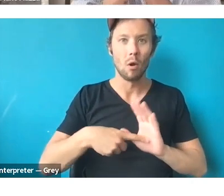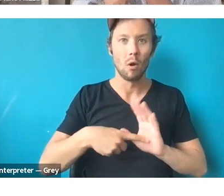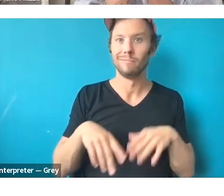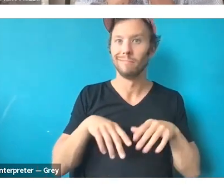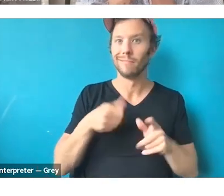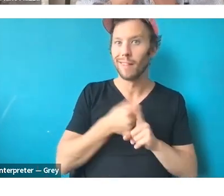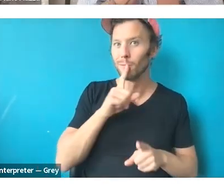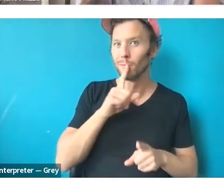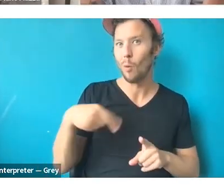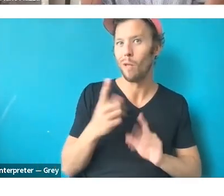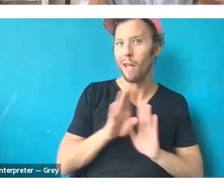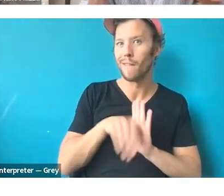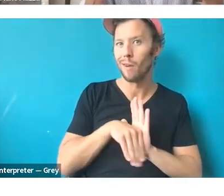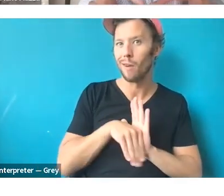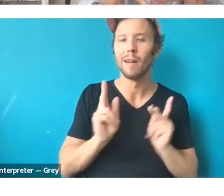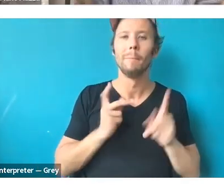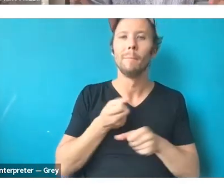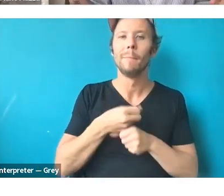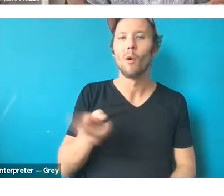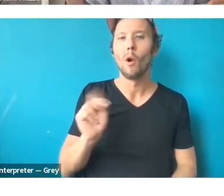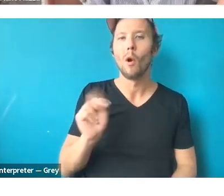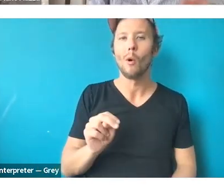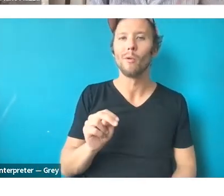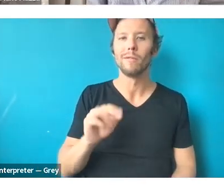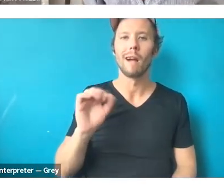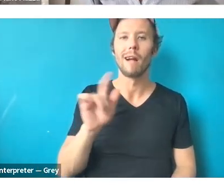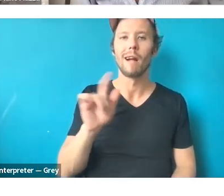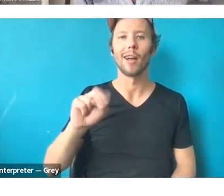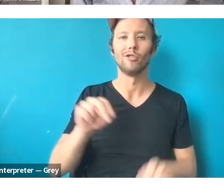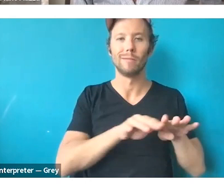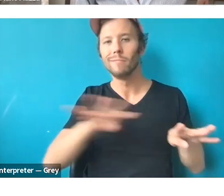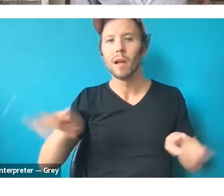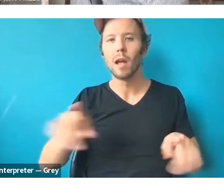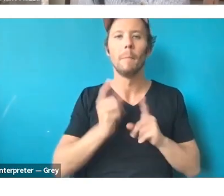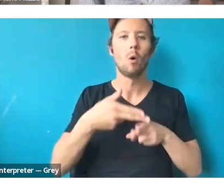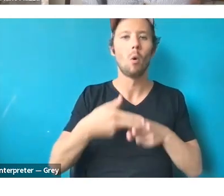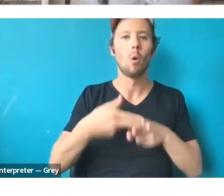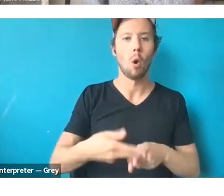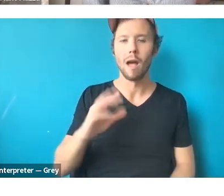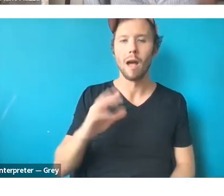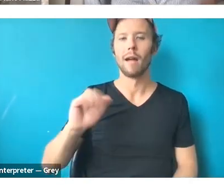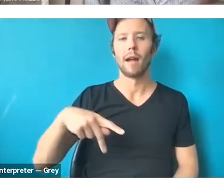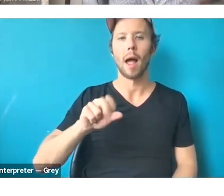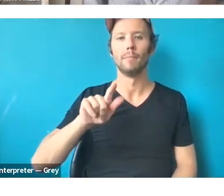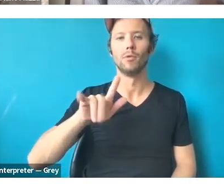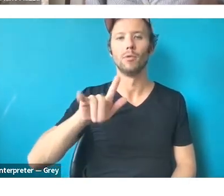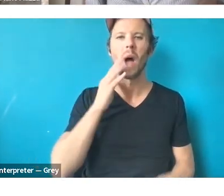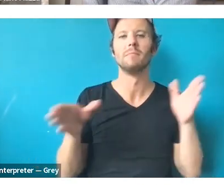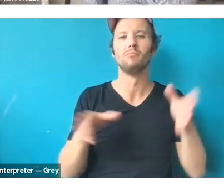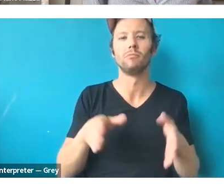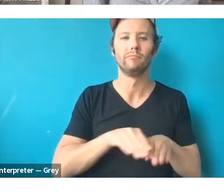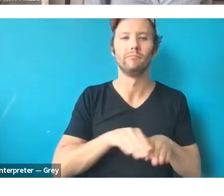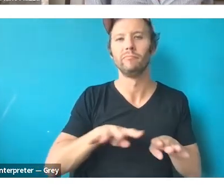collections that were like amazing and that they just were able to do on their own, right? So some ideas